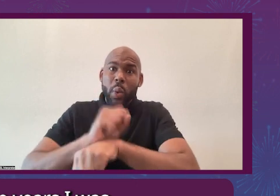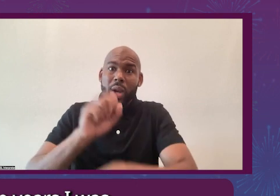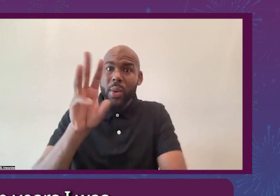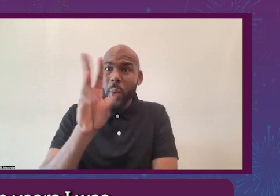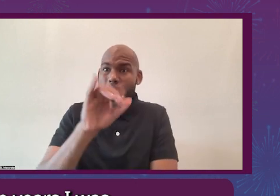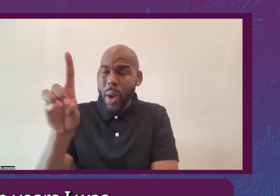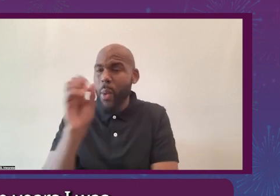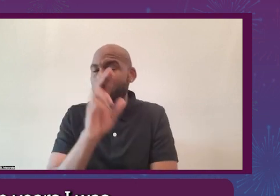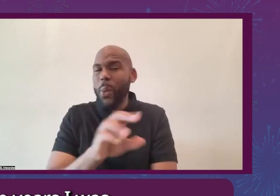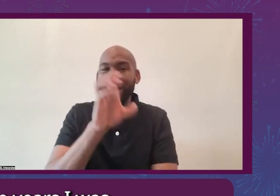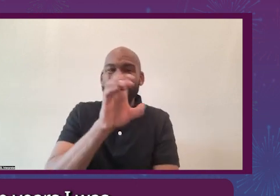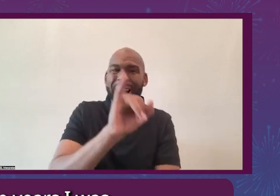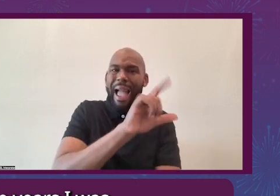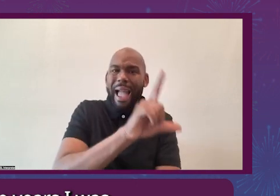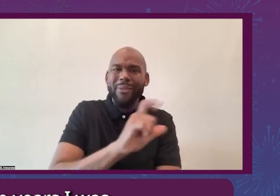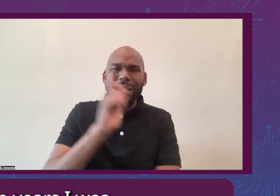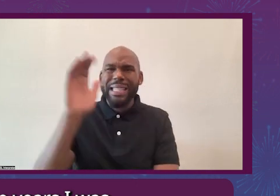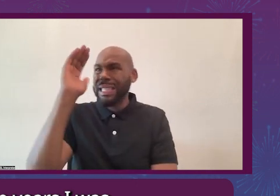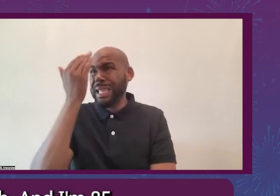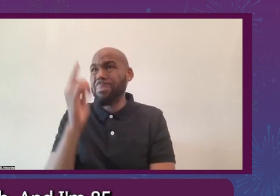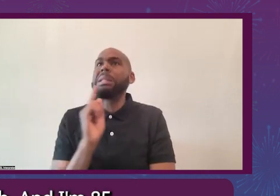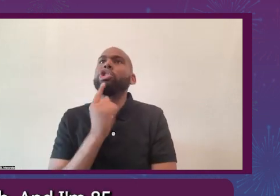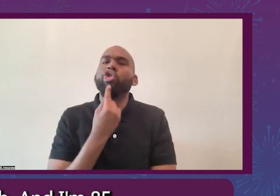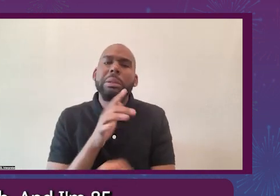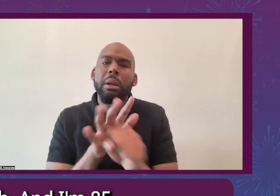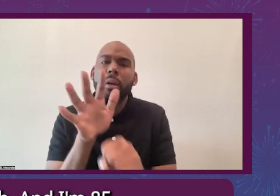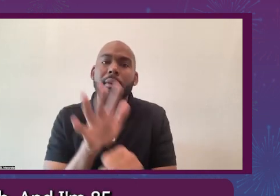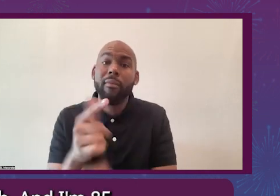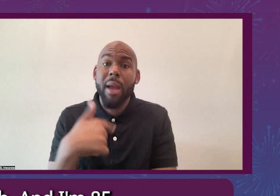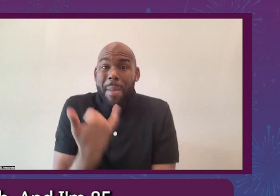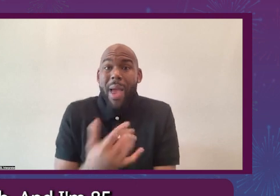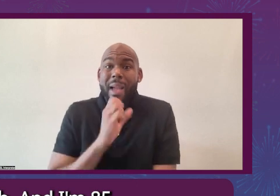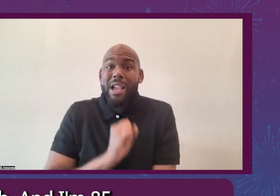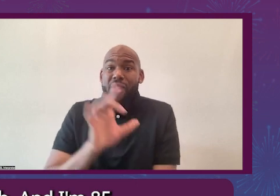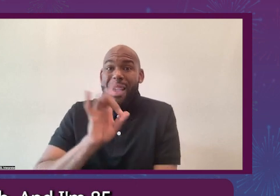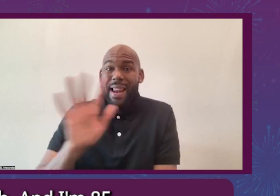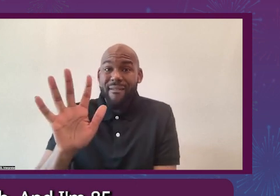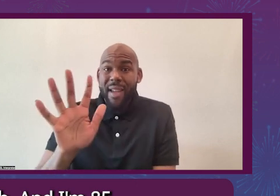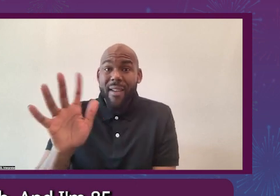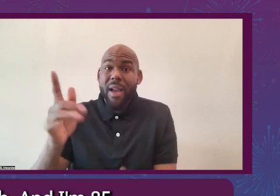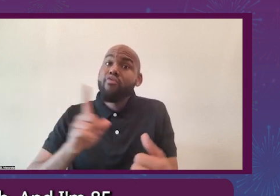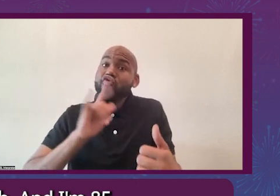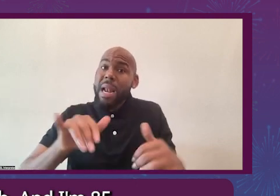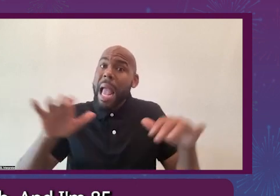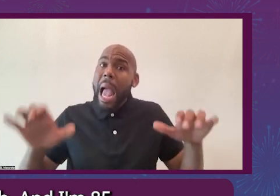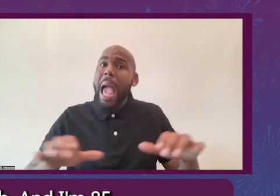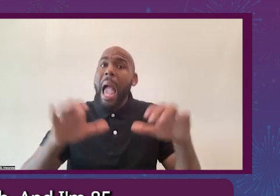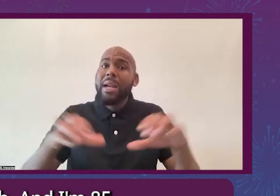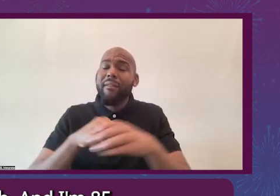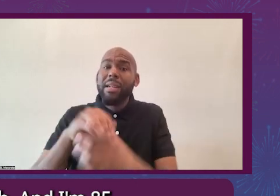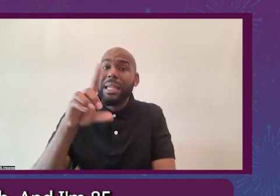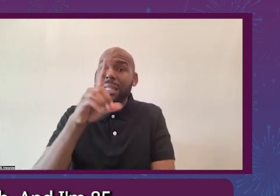I was actually working at WID or CIL, because it just didn't seem serious enough. And I'm 85. I'm still